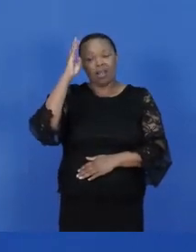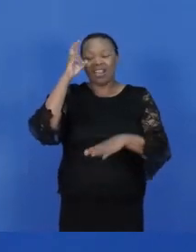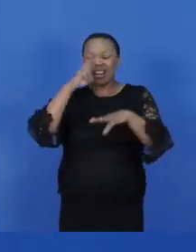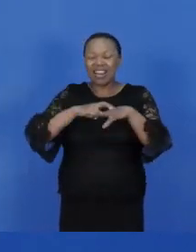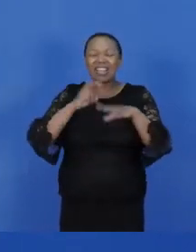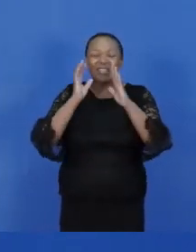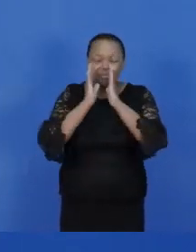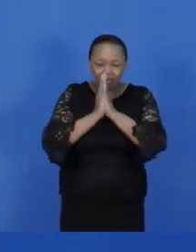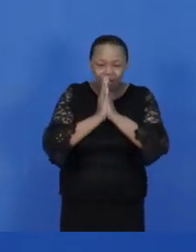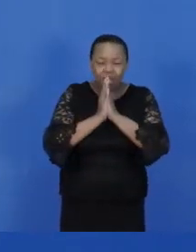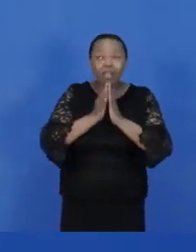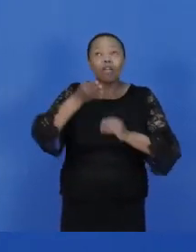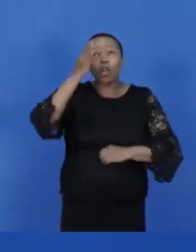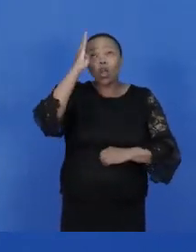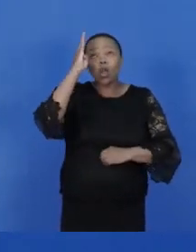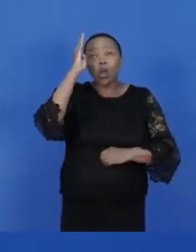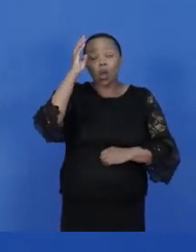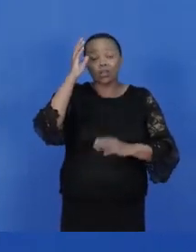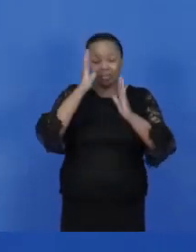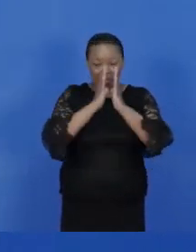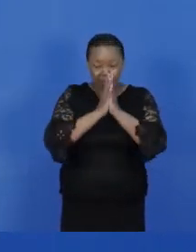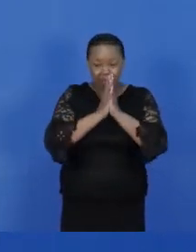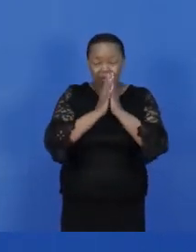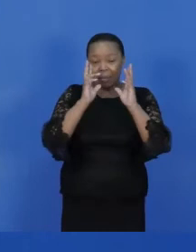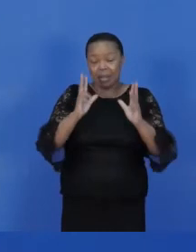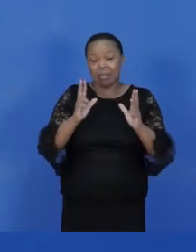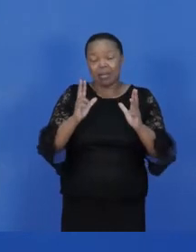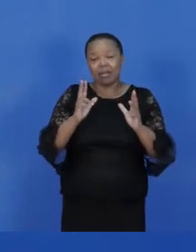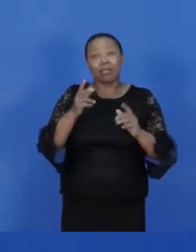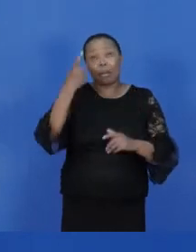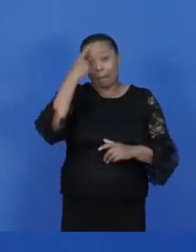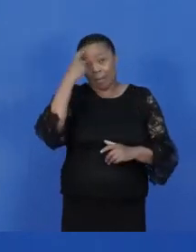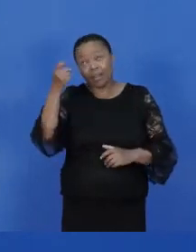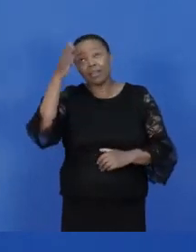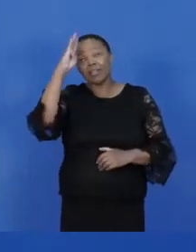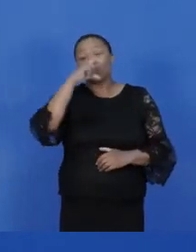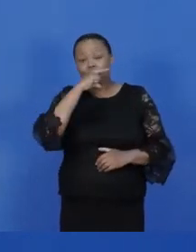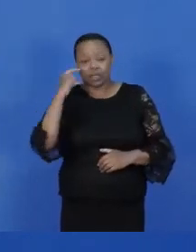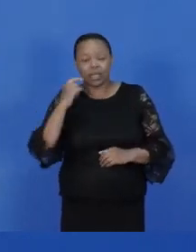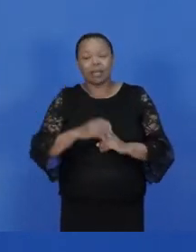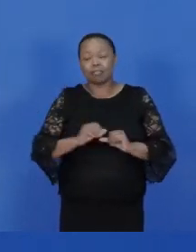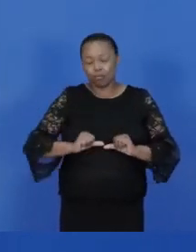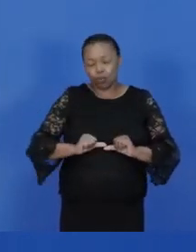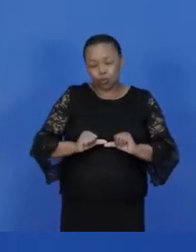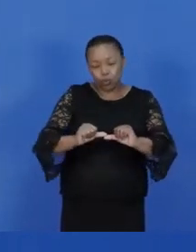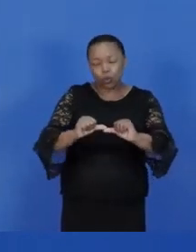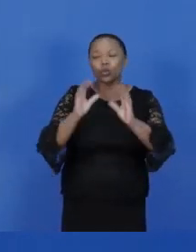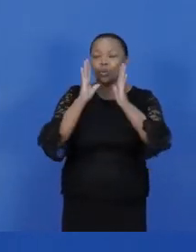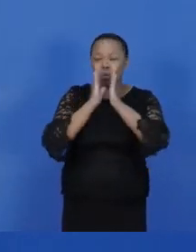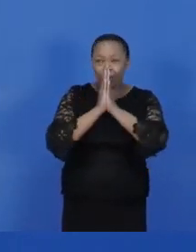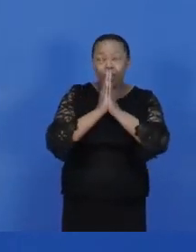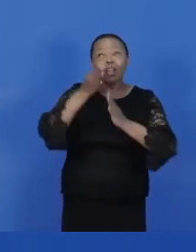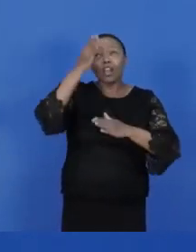people. And so we need to pray for God's people who believe in God's name, who believe that God has called them and God has sent them. So let us continue to